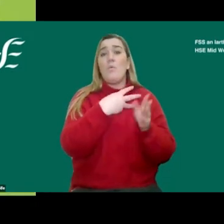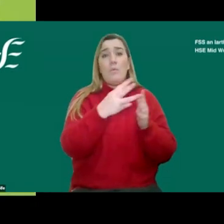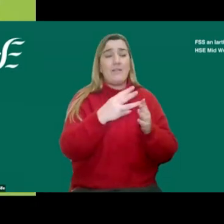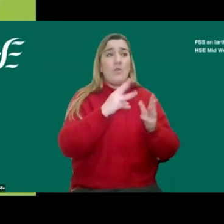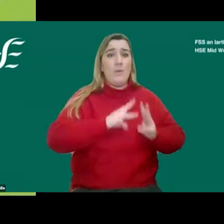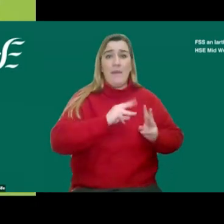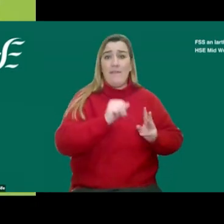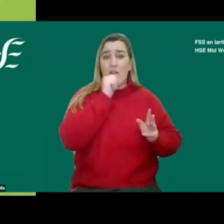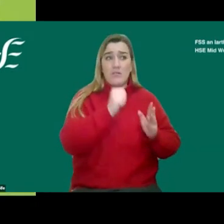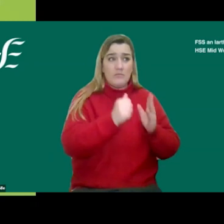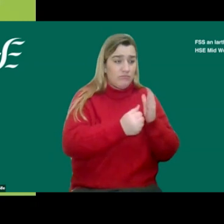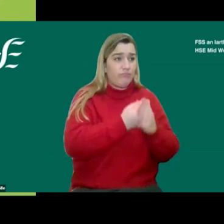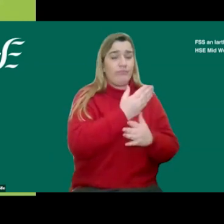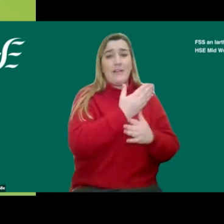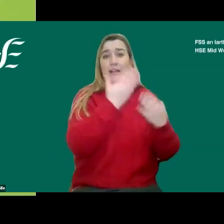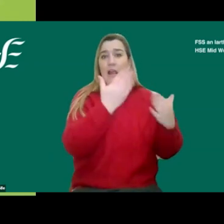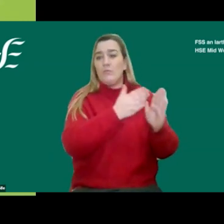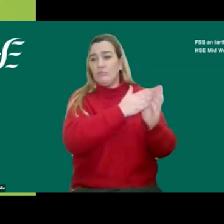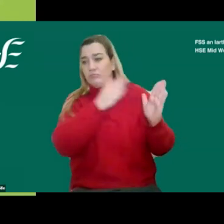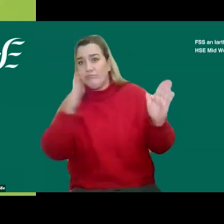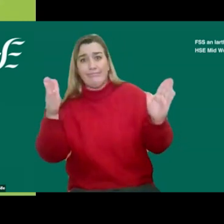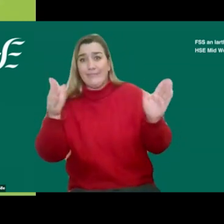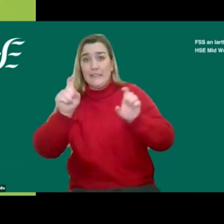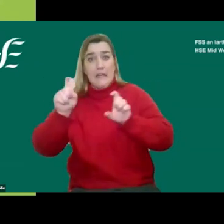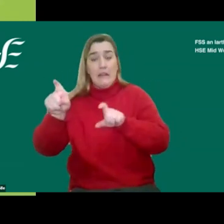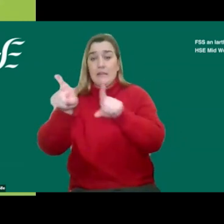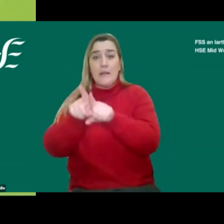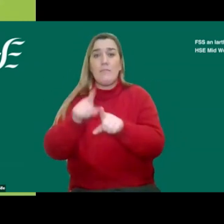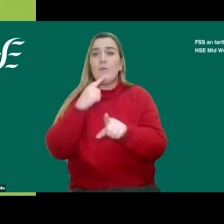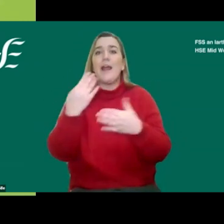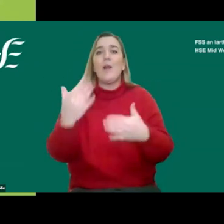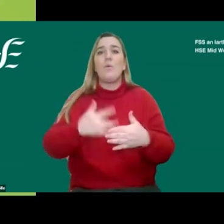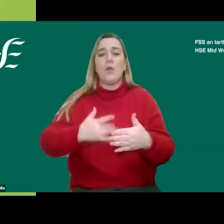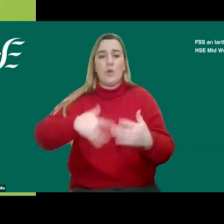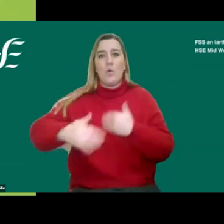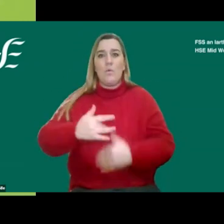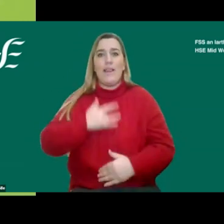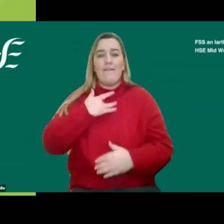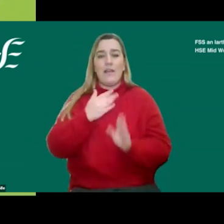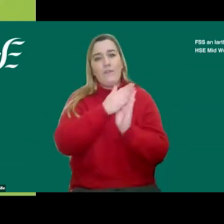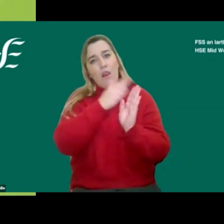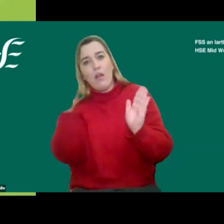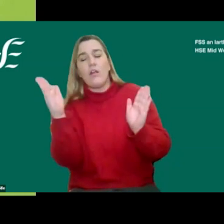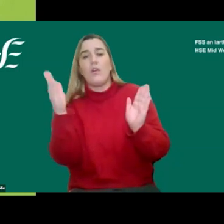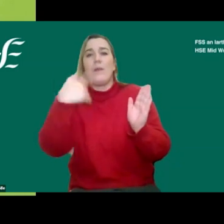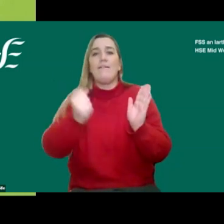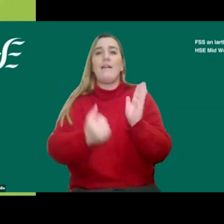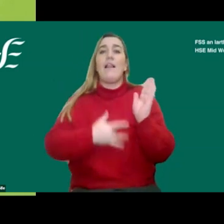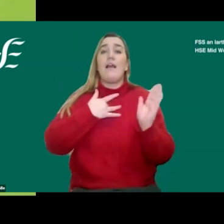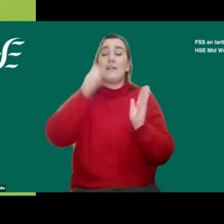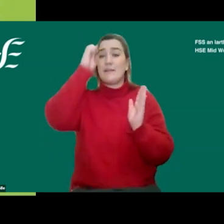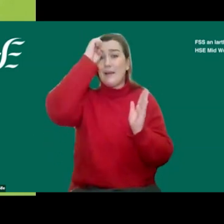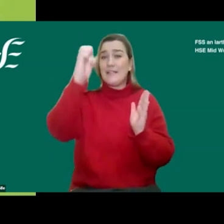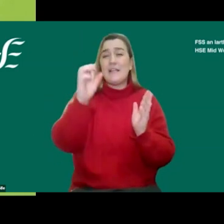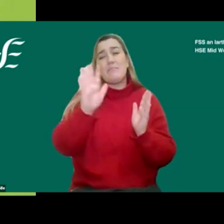started and we're living up to the 50s. The difference now is that we're living for much longer. We're expected to have a life expectancy of up to